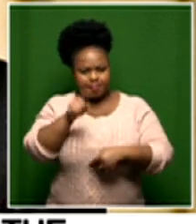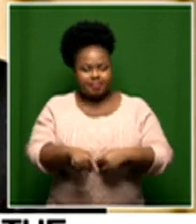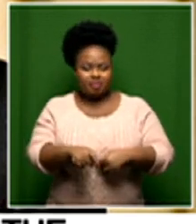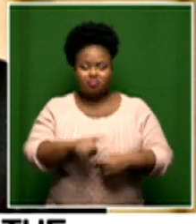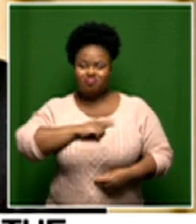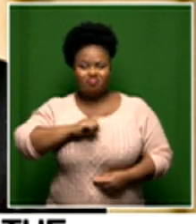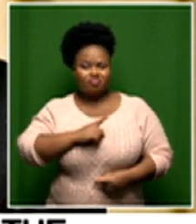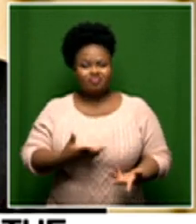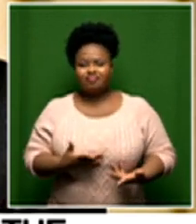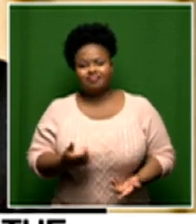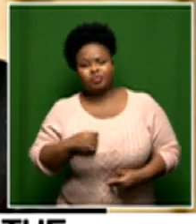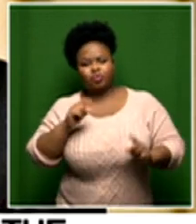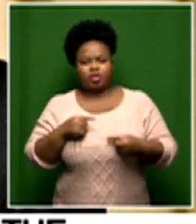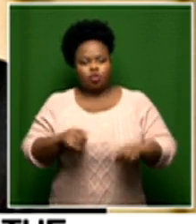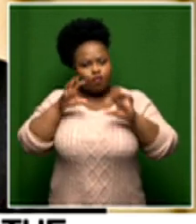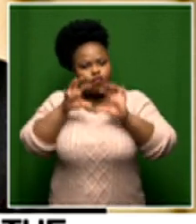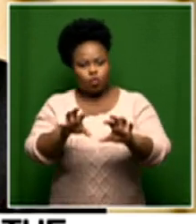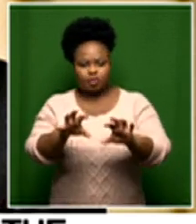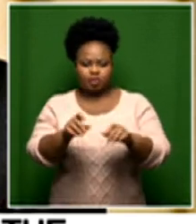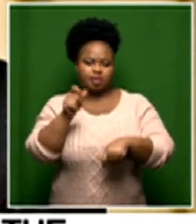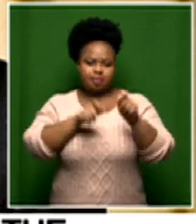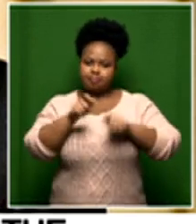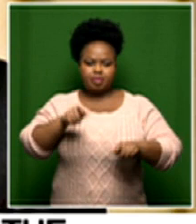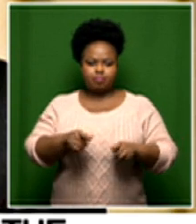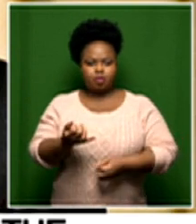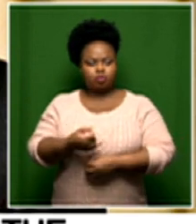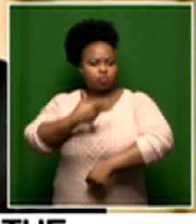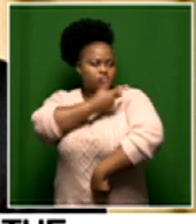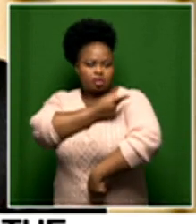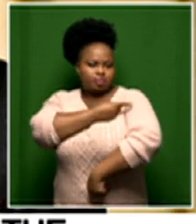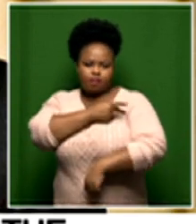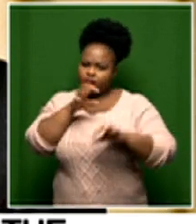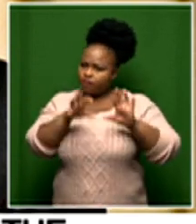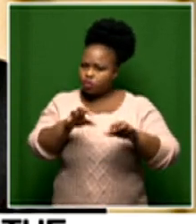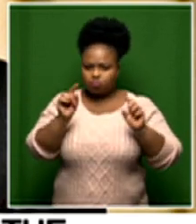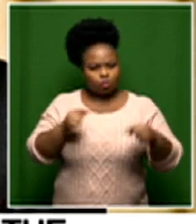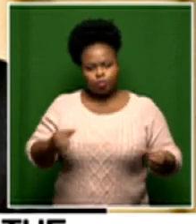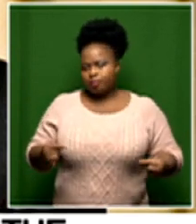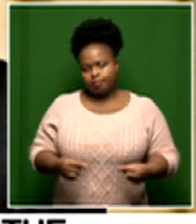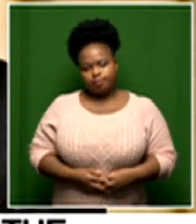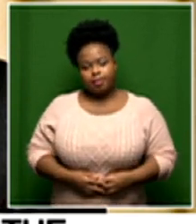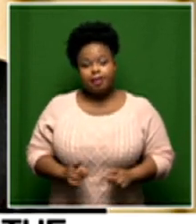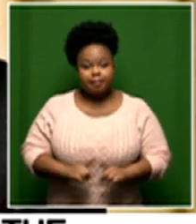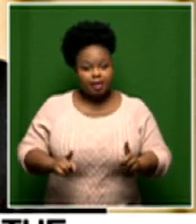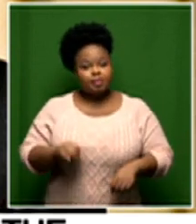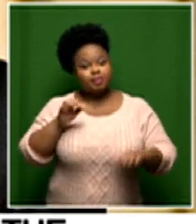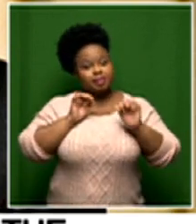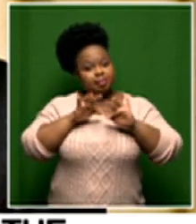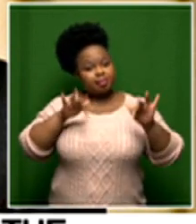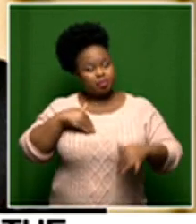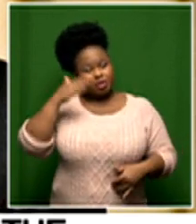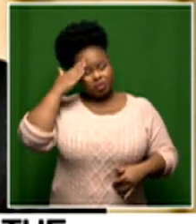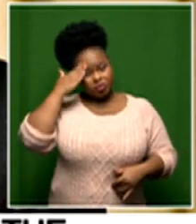day, we will not be able to force individuals to take the vaccine. However, people need to also